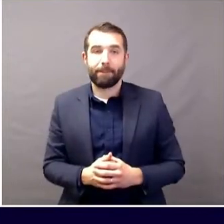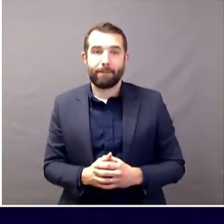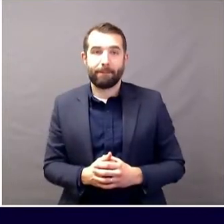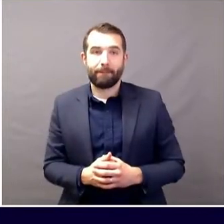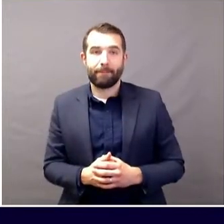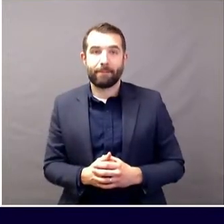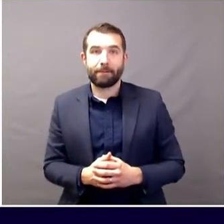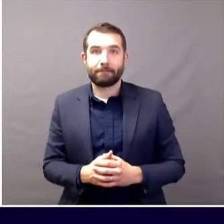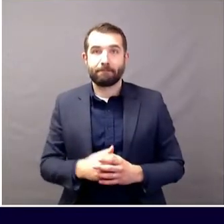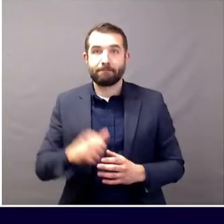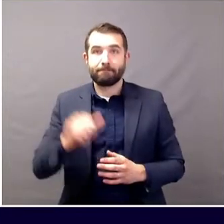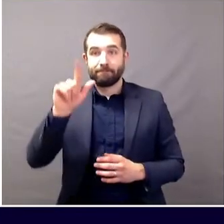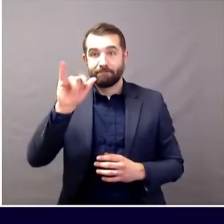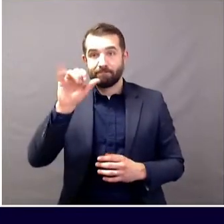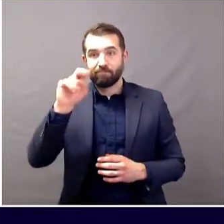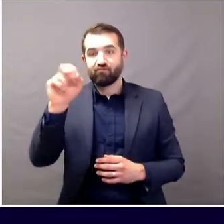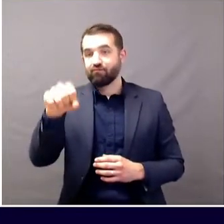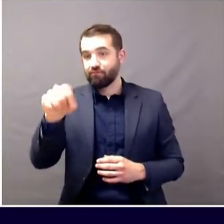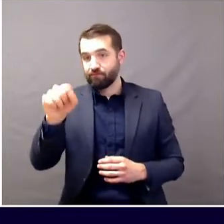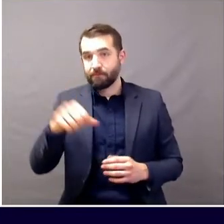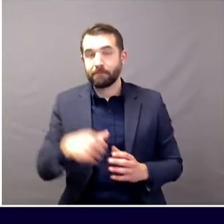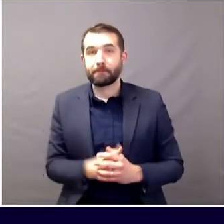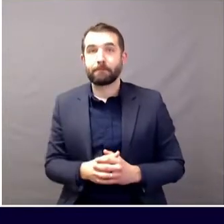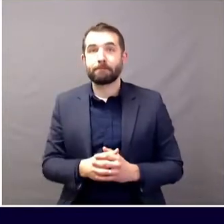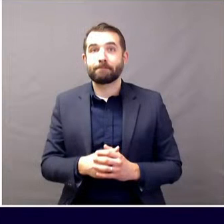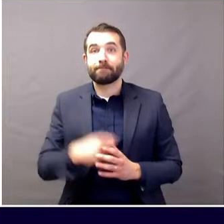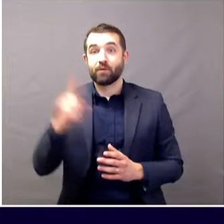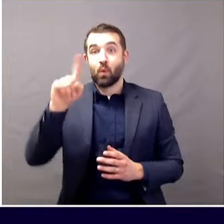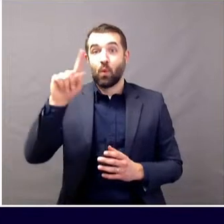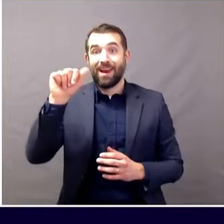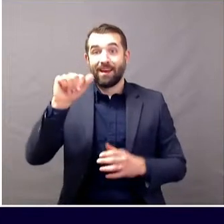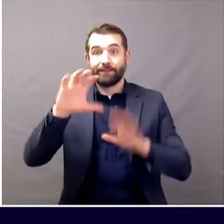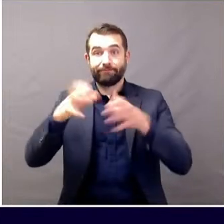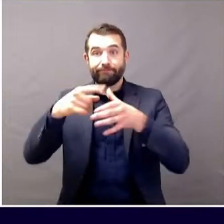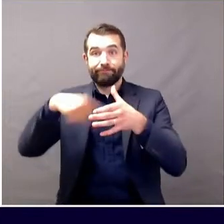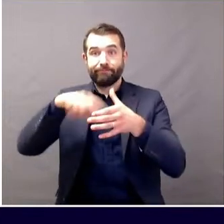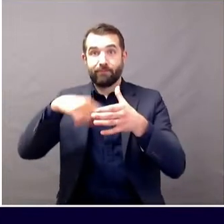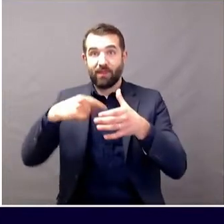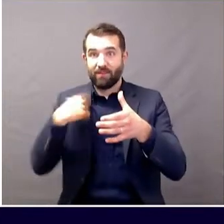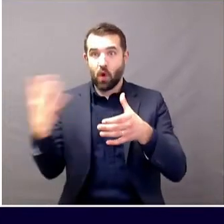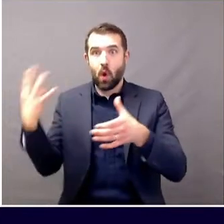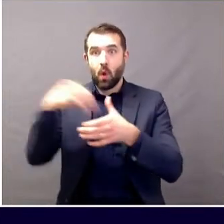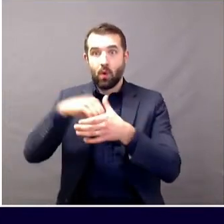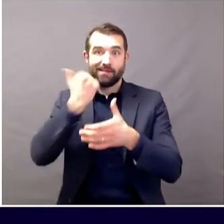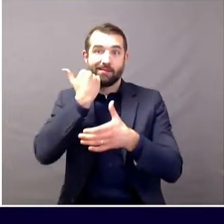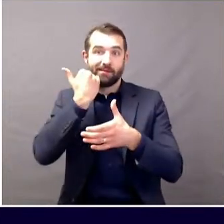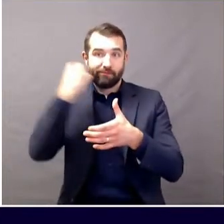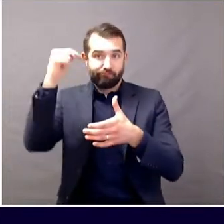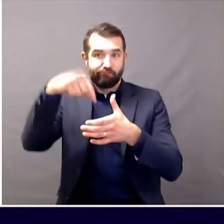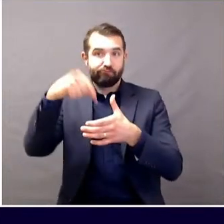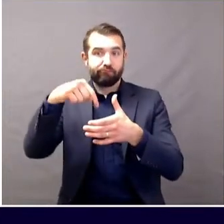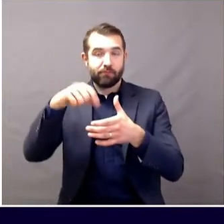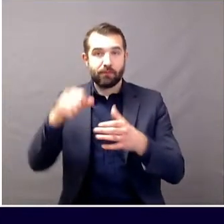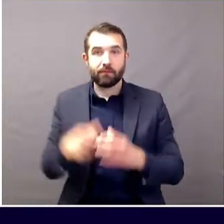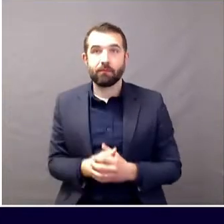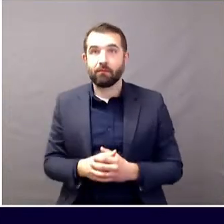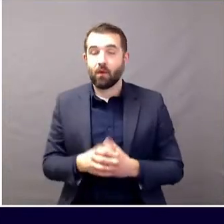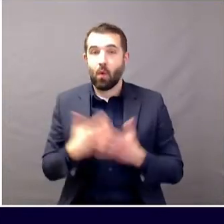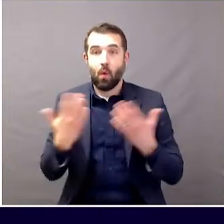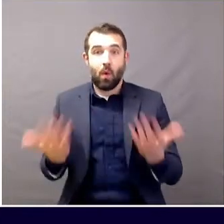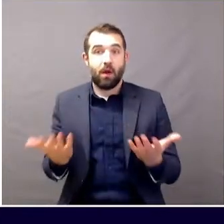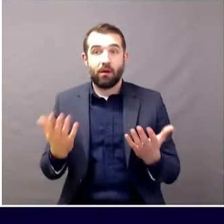1A, dental providers and dental professionals included. They are in close proximity to patients, often in settings